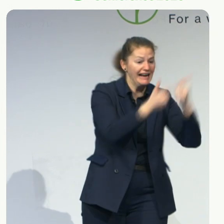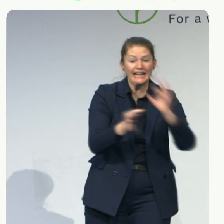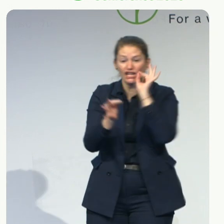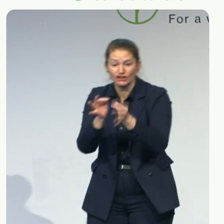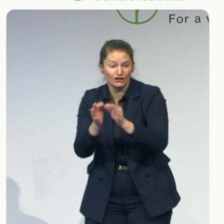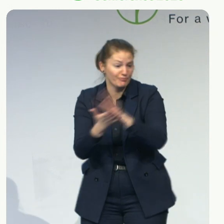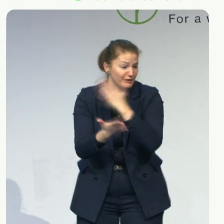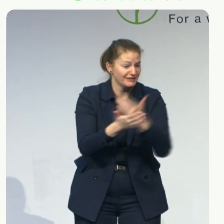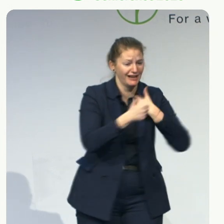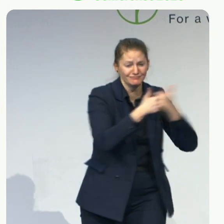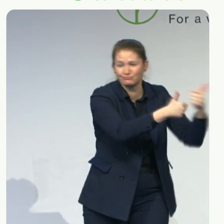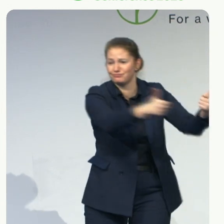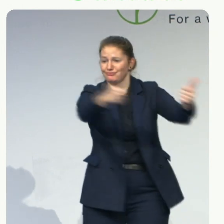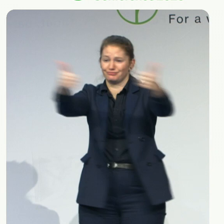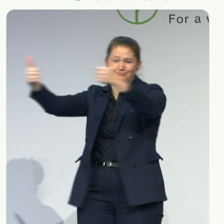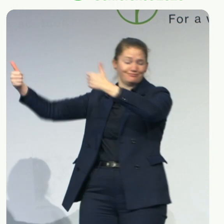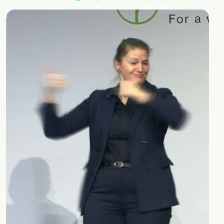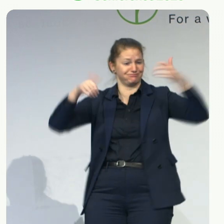was a really hard thing to do, so thank you.